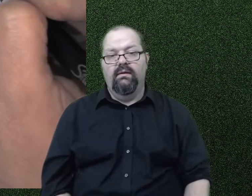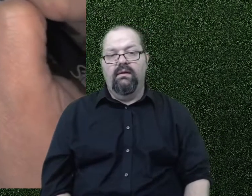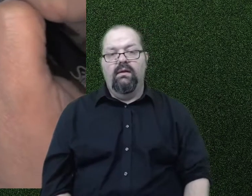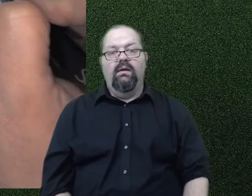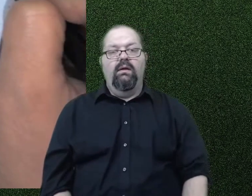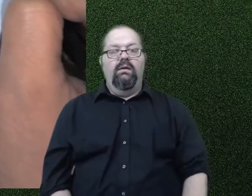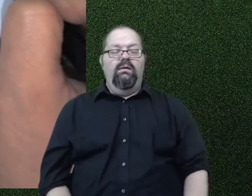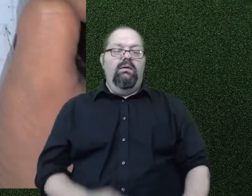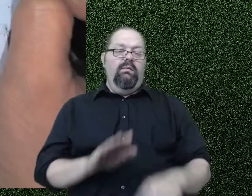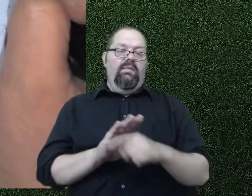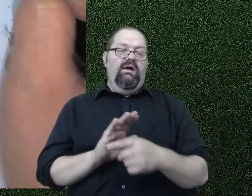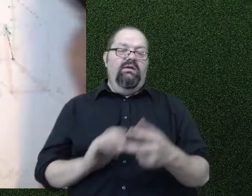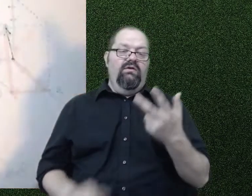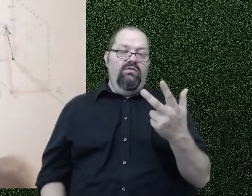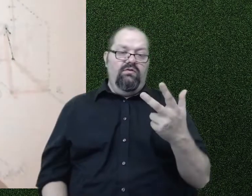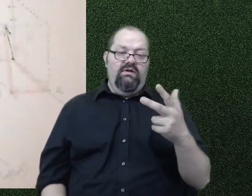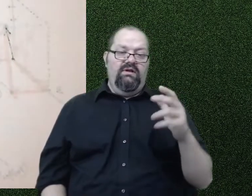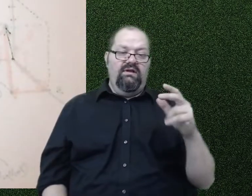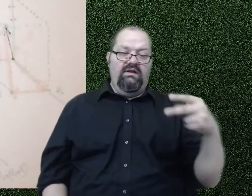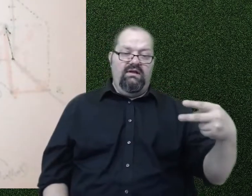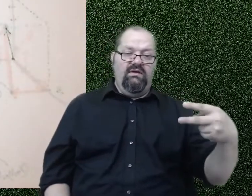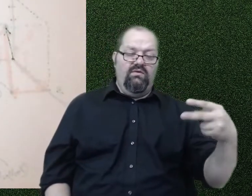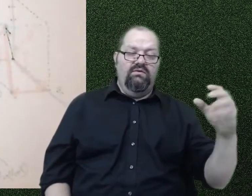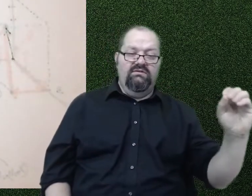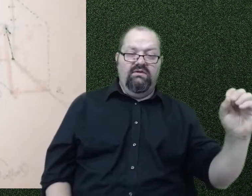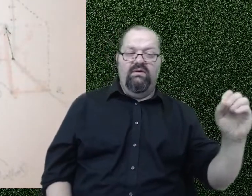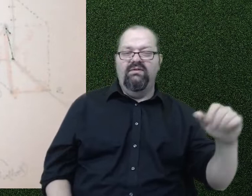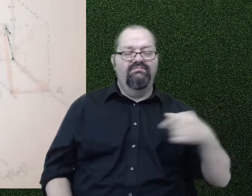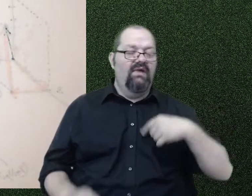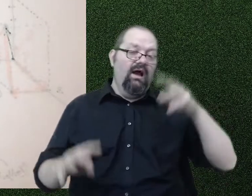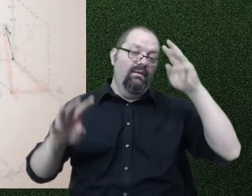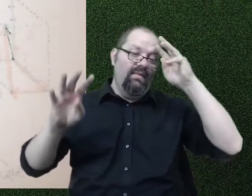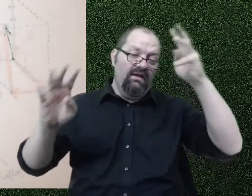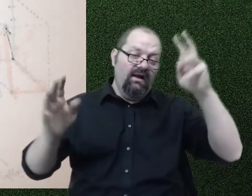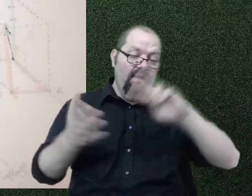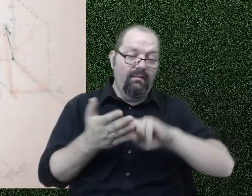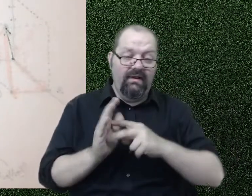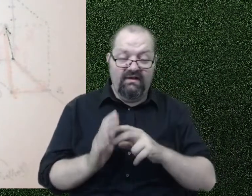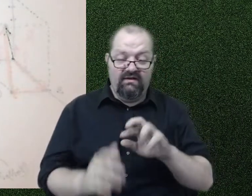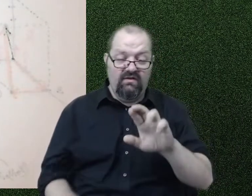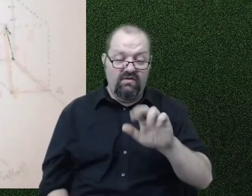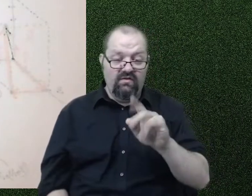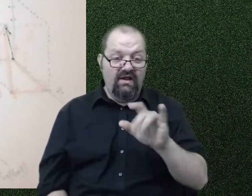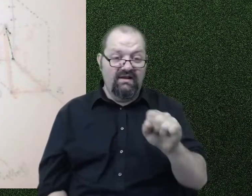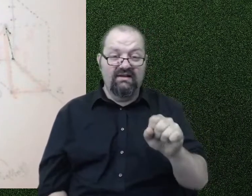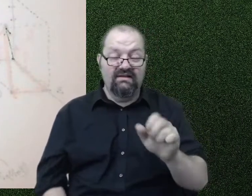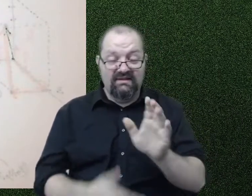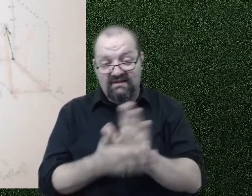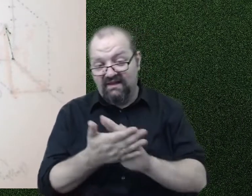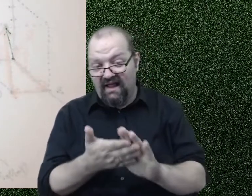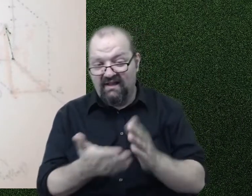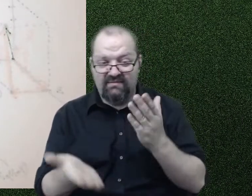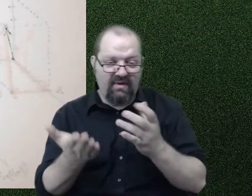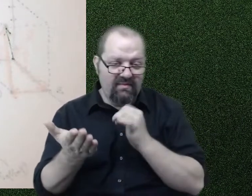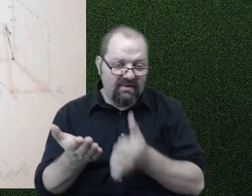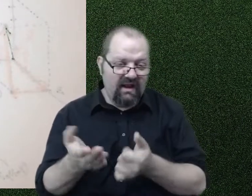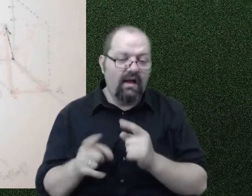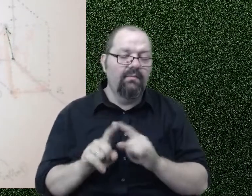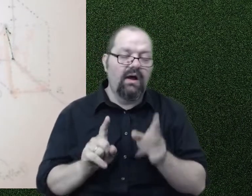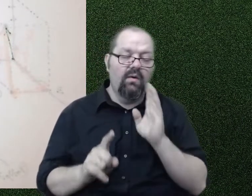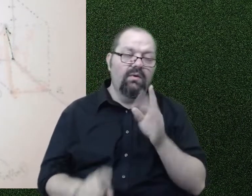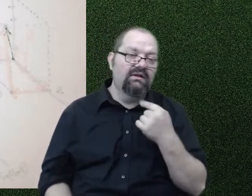minus 3 equals 0. Now I just made this up, so the radius is probably not going to be very nice, but they might tell